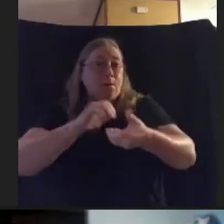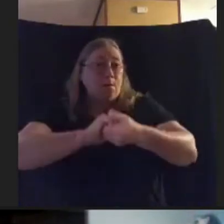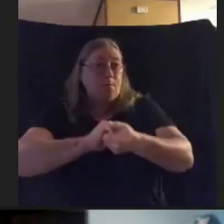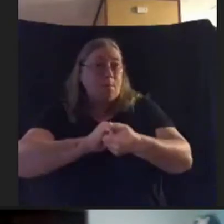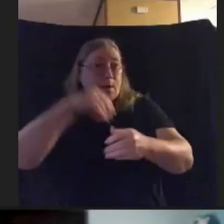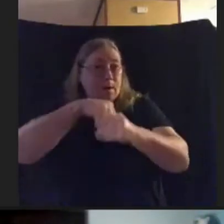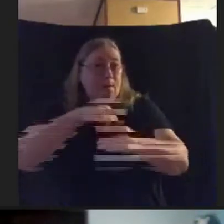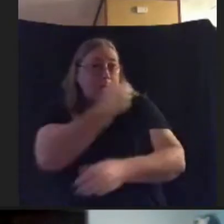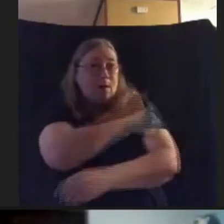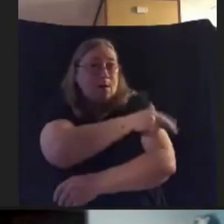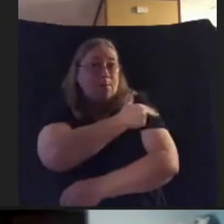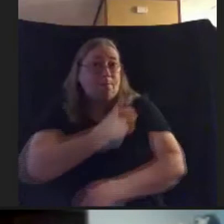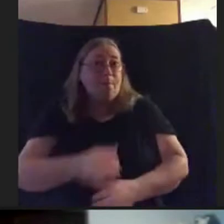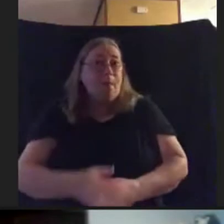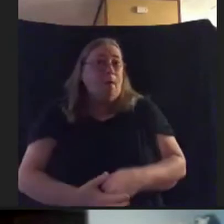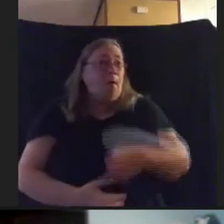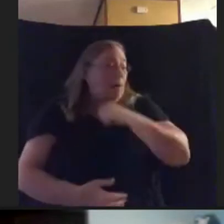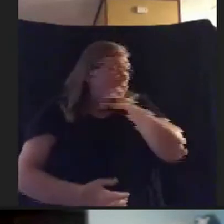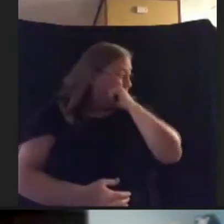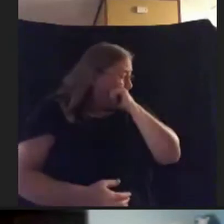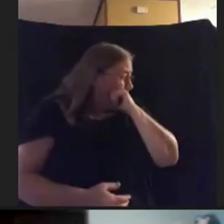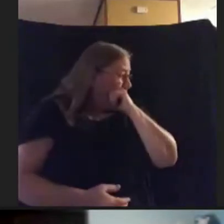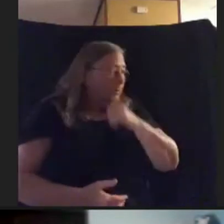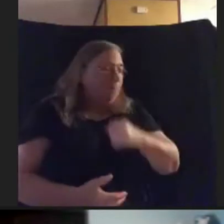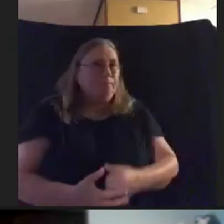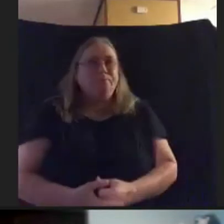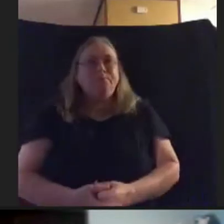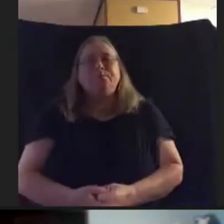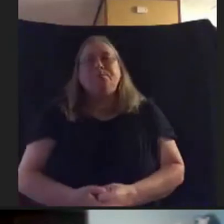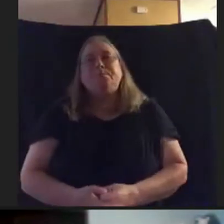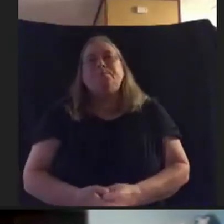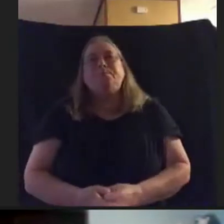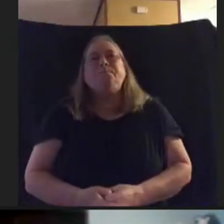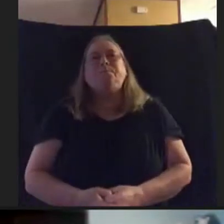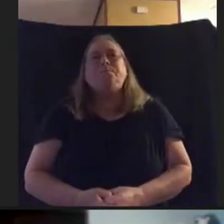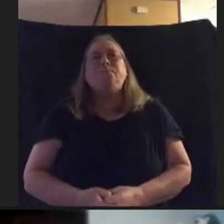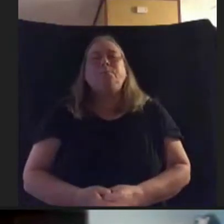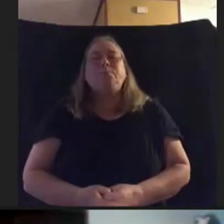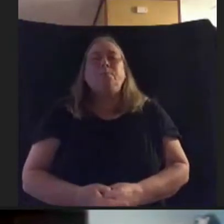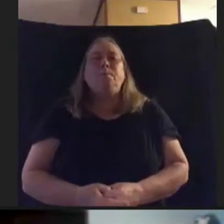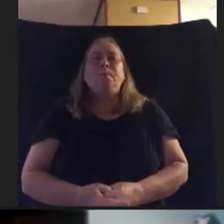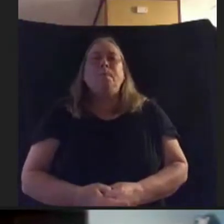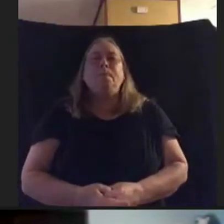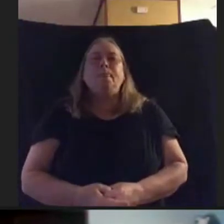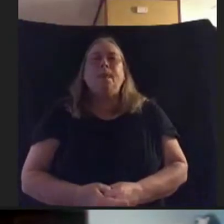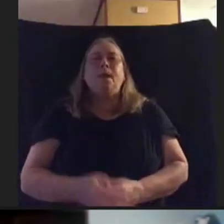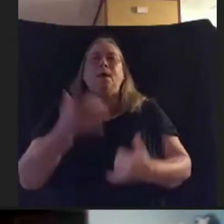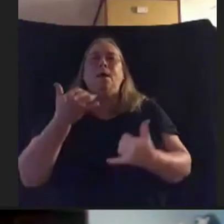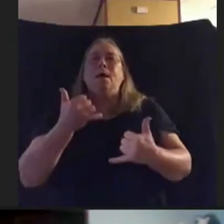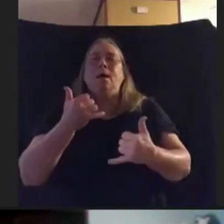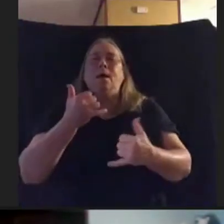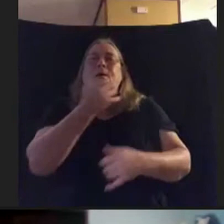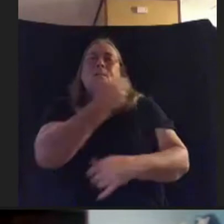hospitals? Well, the hospitals are partners, right? Well, I know that, but Yeah. I mean, besides hospitals, such as FQHCs and